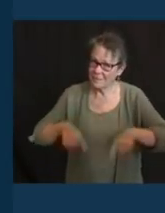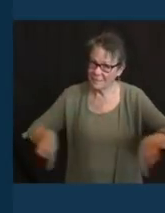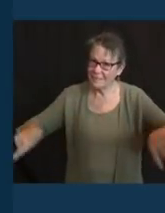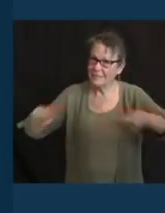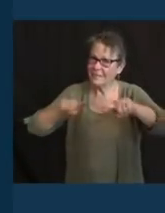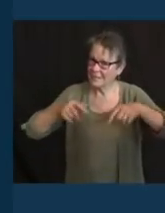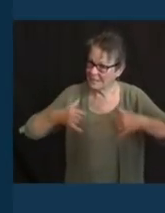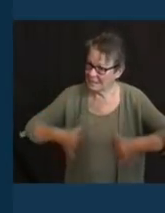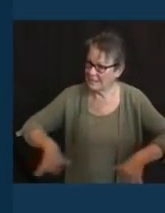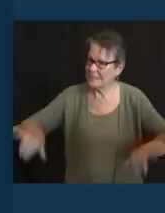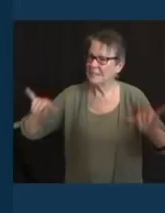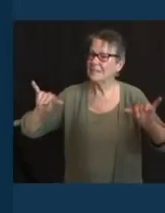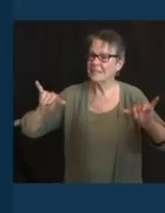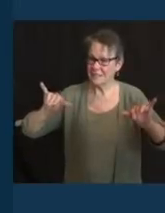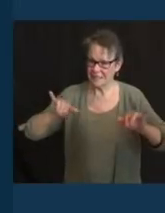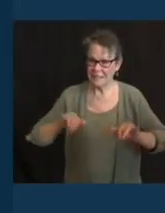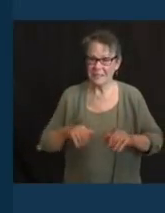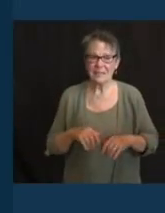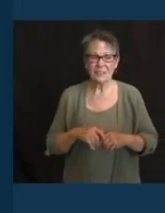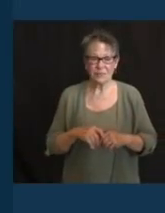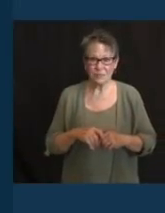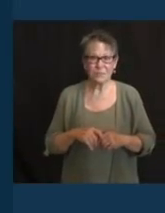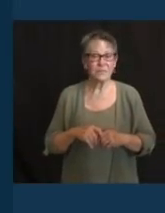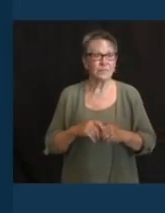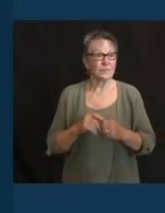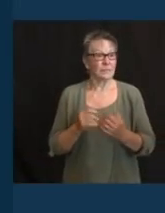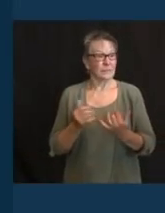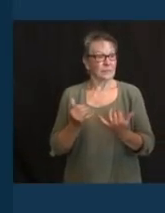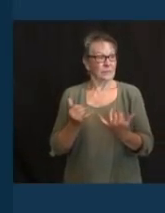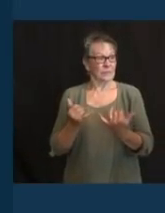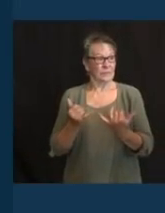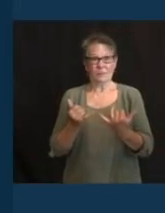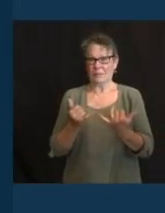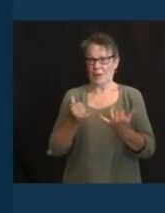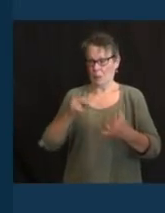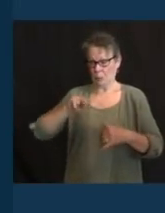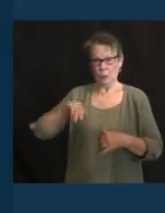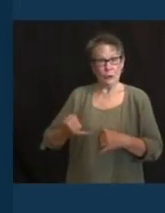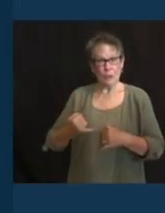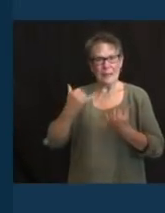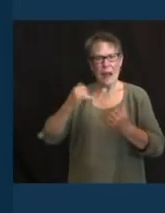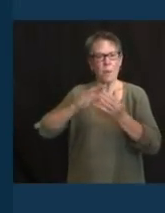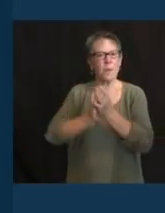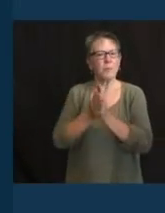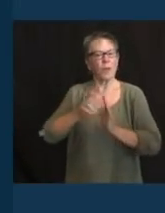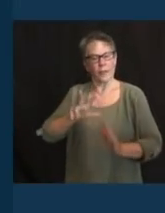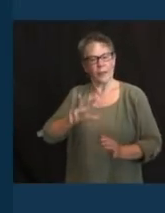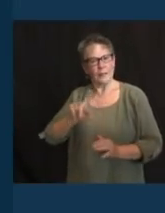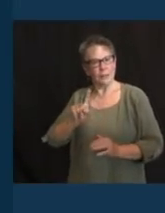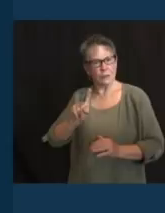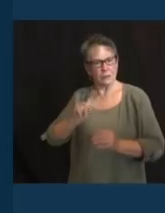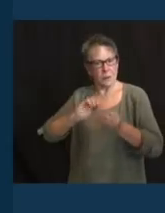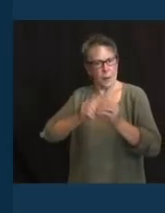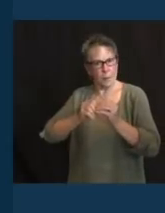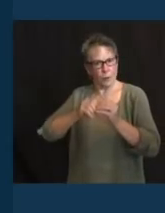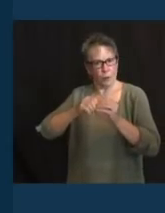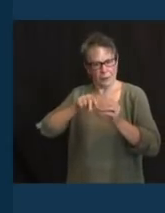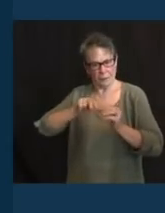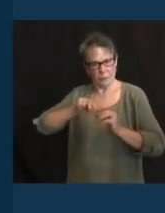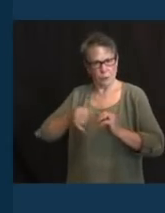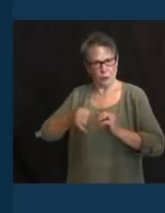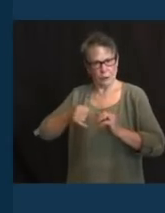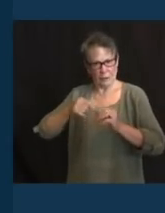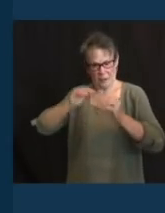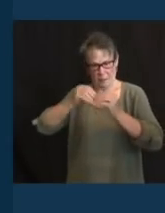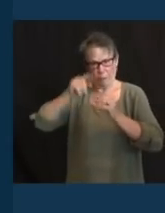of: hospitalizations and fatalities. So while the stay-at-home order may be lifted, social